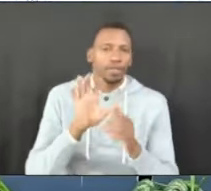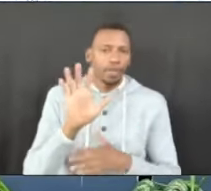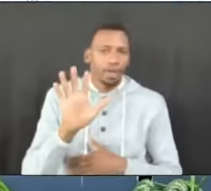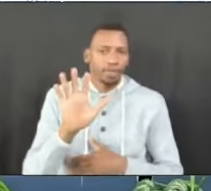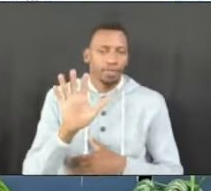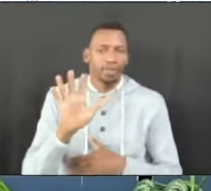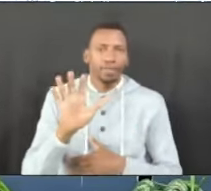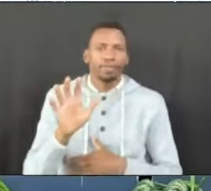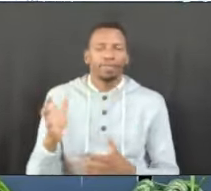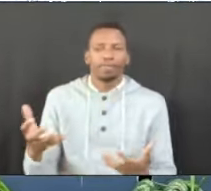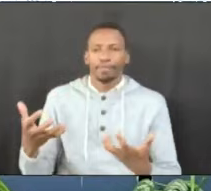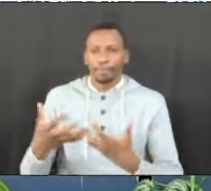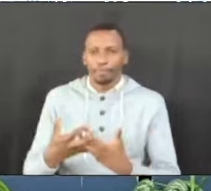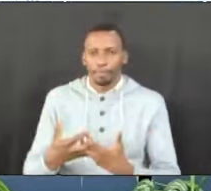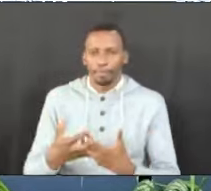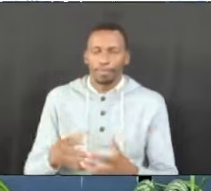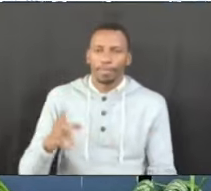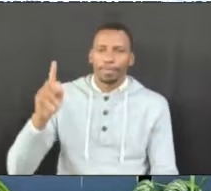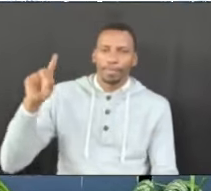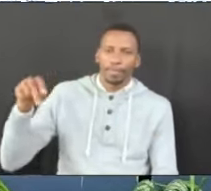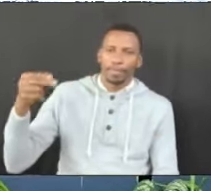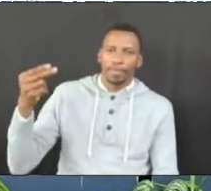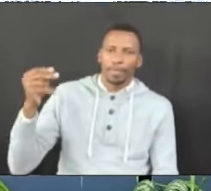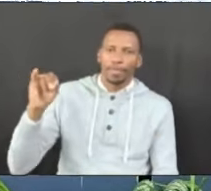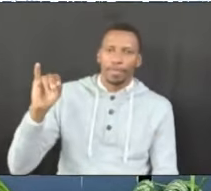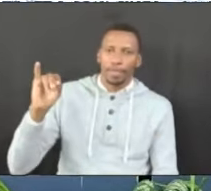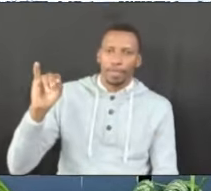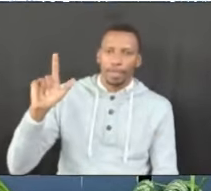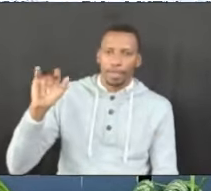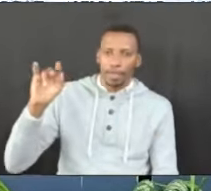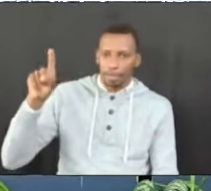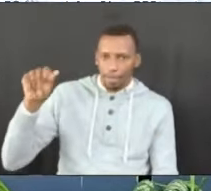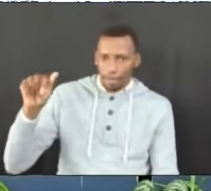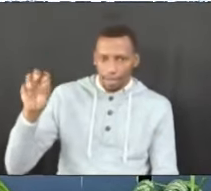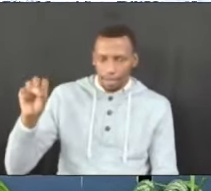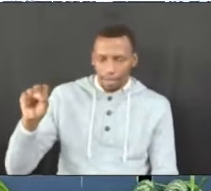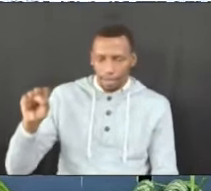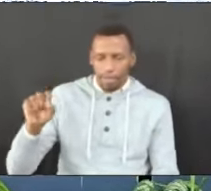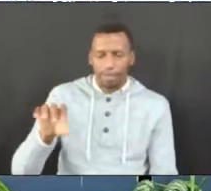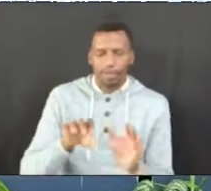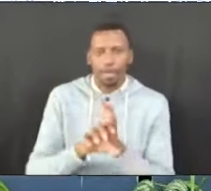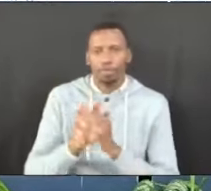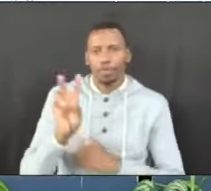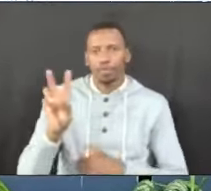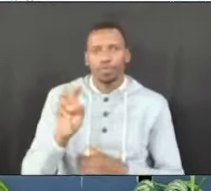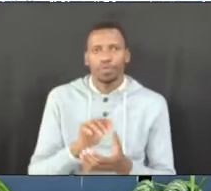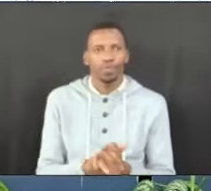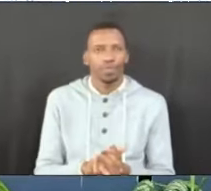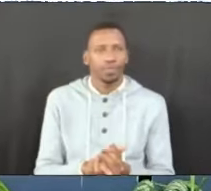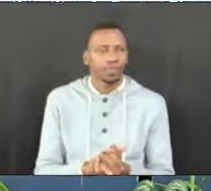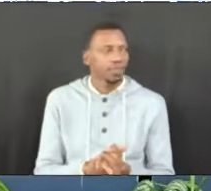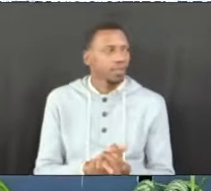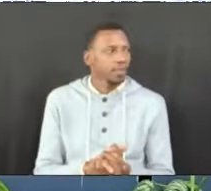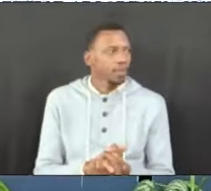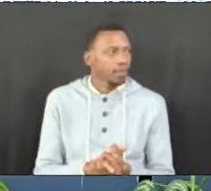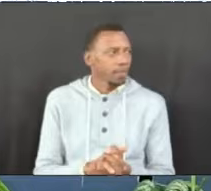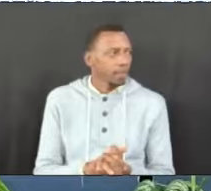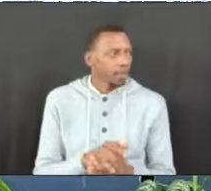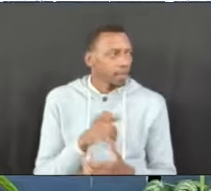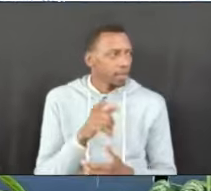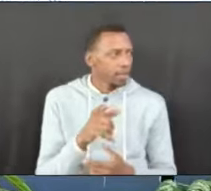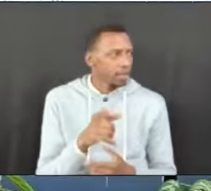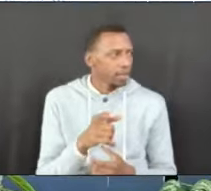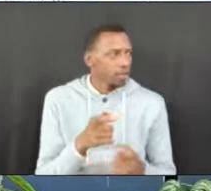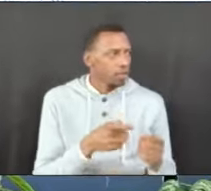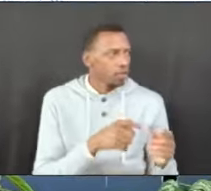of Philippians chapter 2. I just want to digress a little. When you go to the book of Philippians chapter 2, from